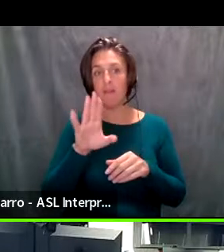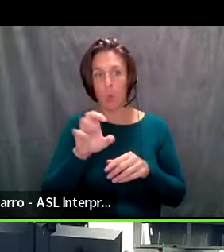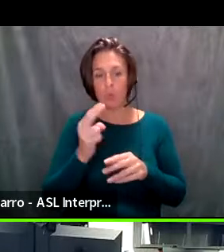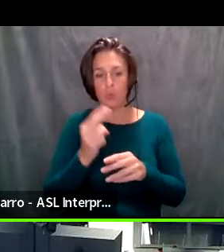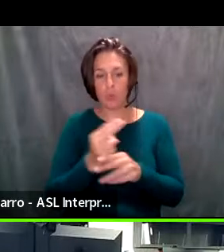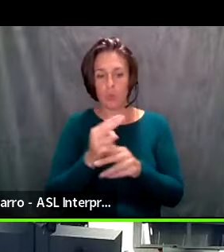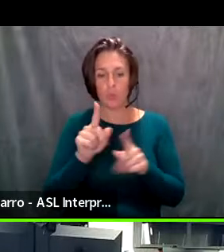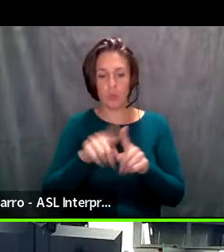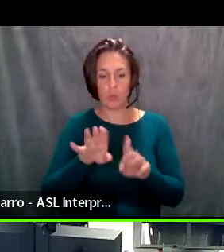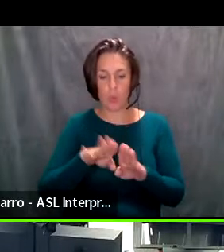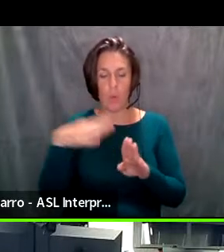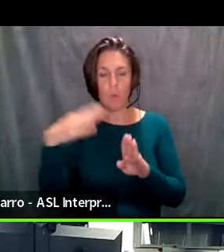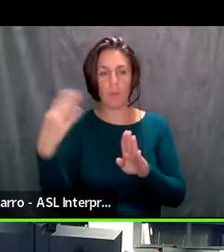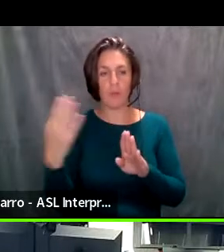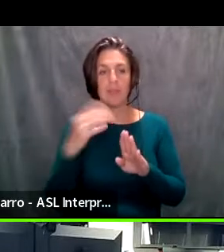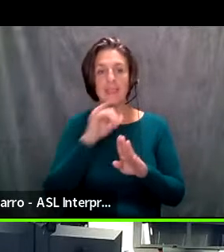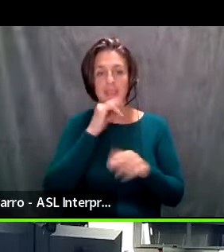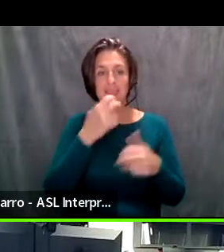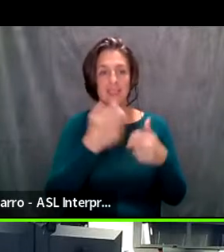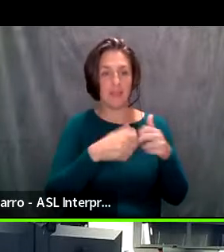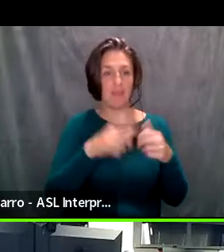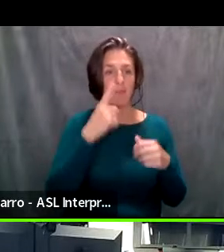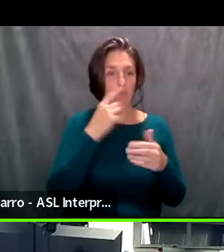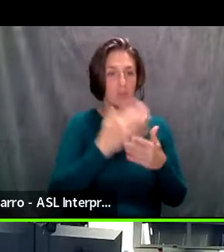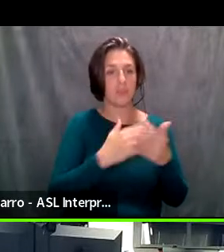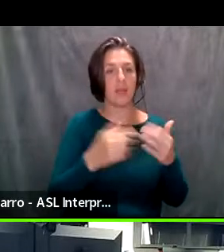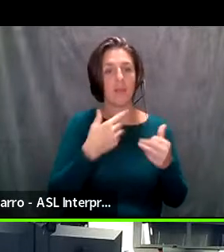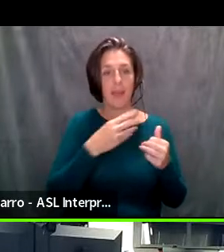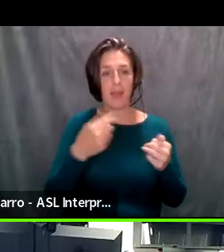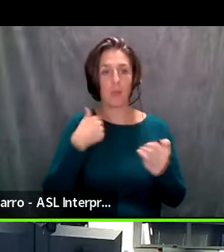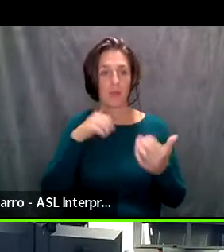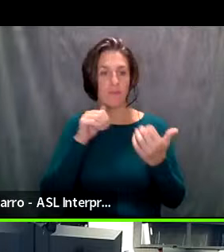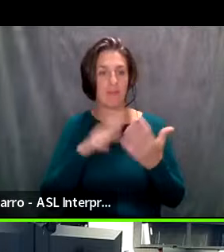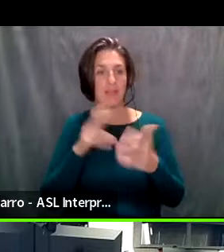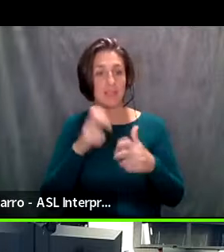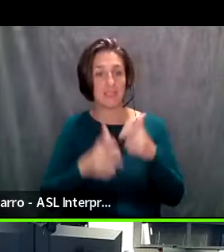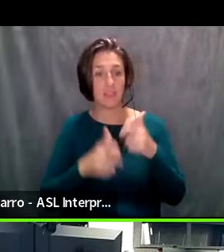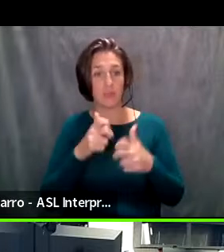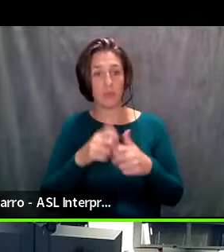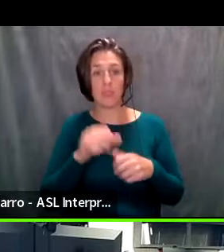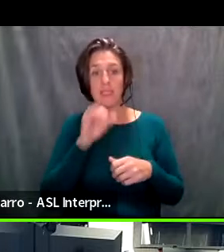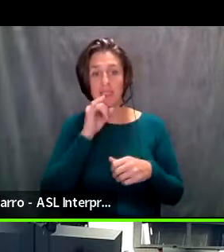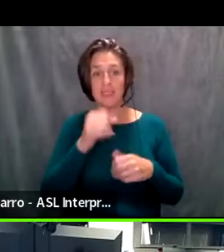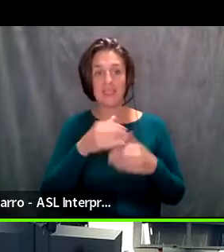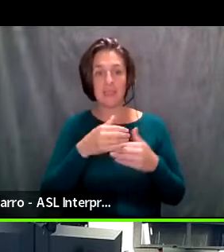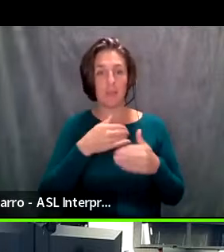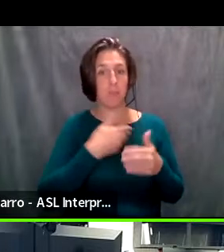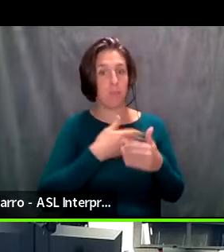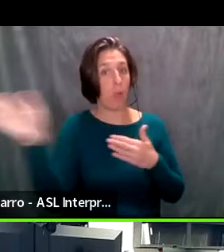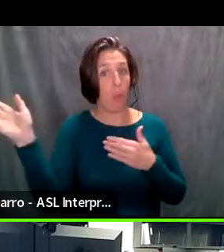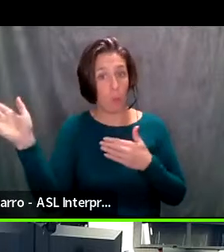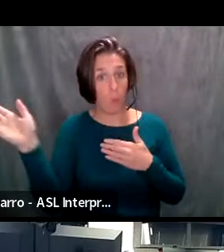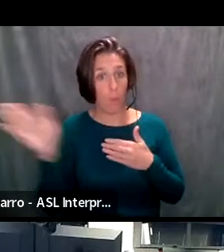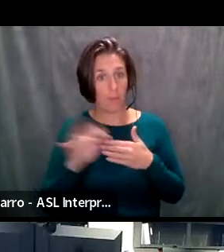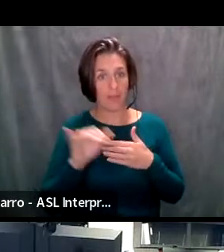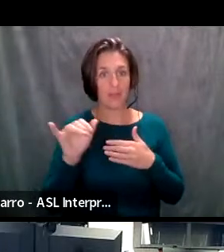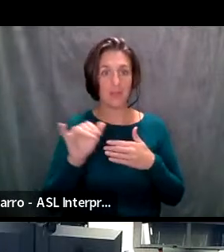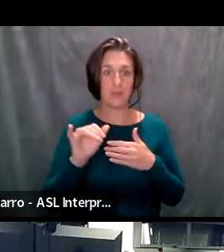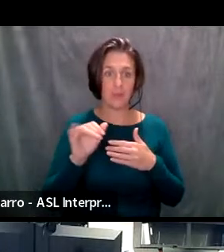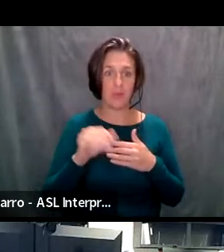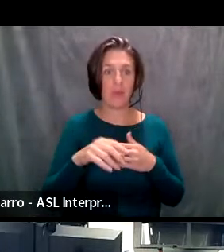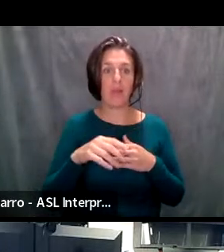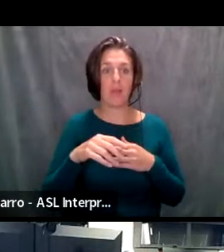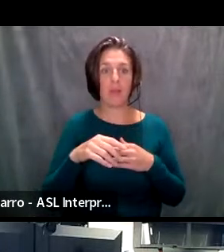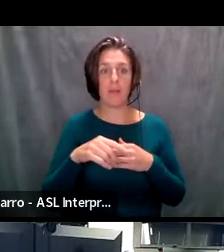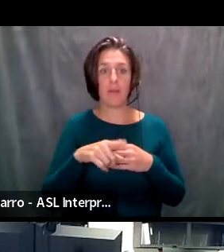is difficult for some, and we face the issues of, is it blown open? Because it's so I think